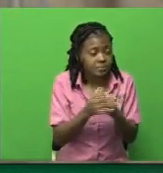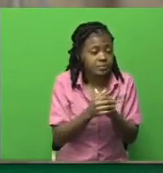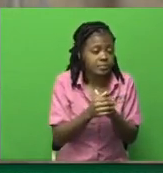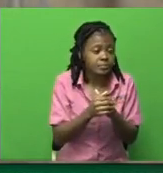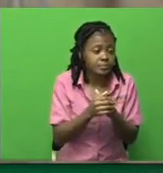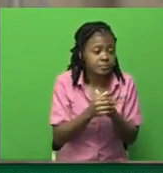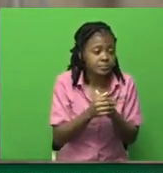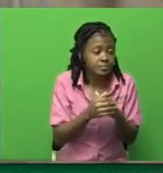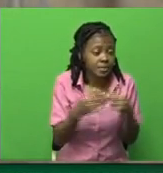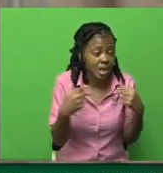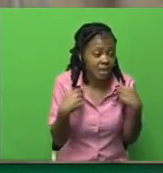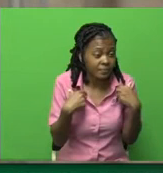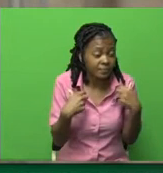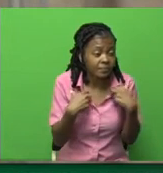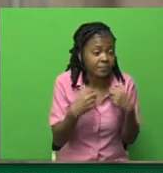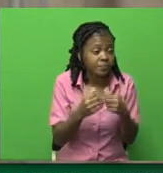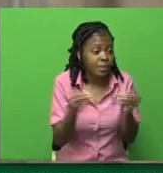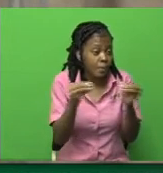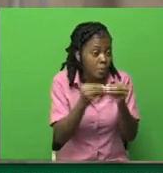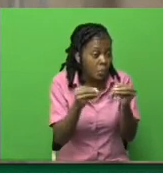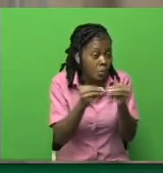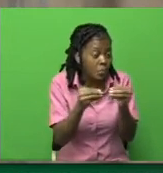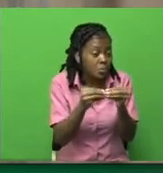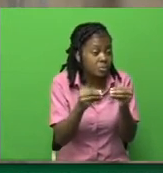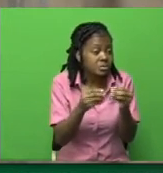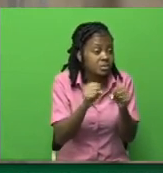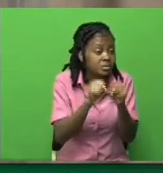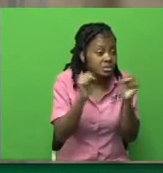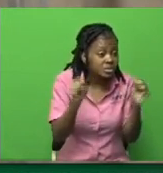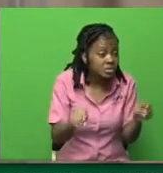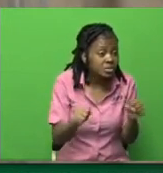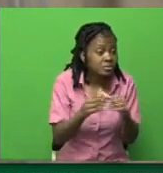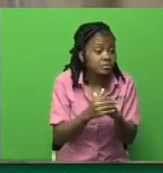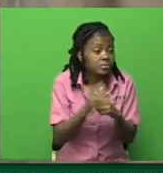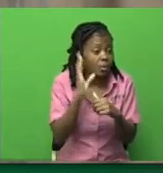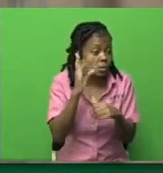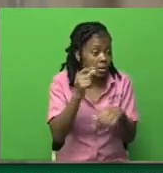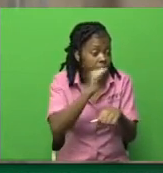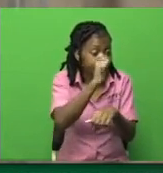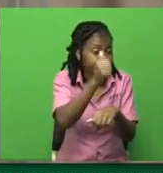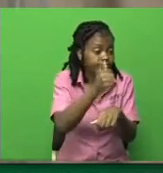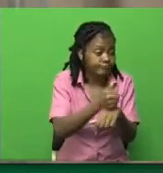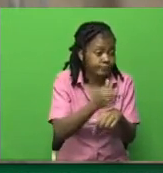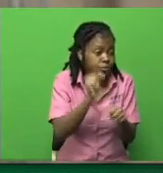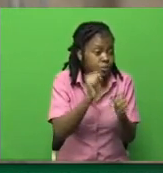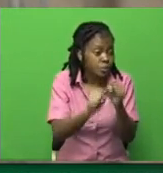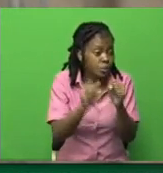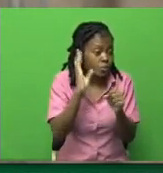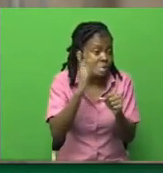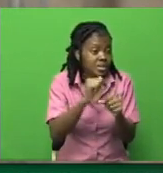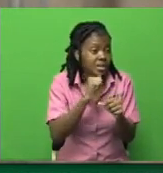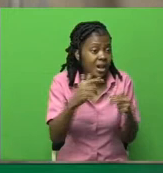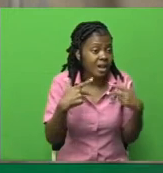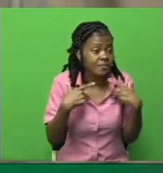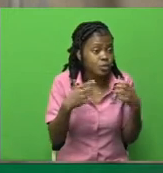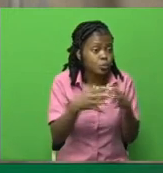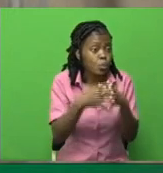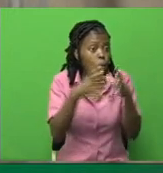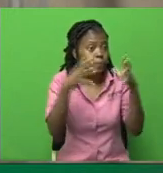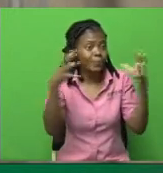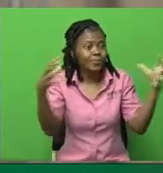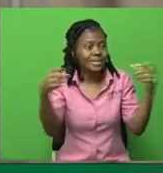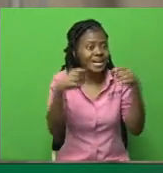stations that will carry the excess Lord will be filtered into another area nothing about